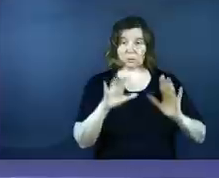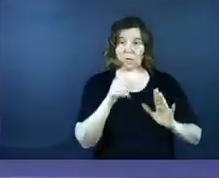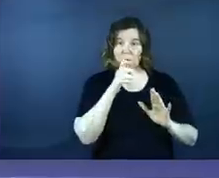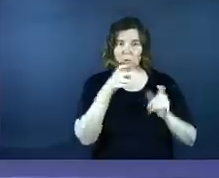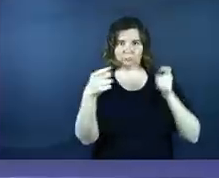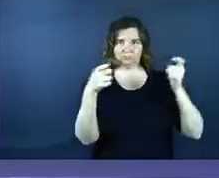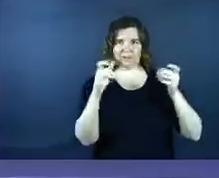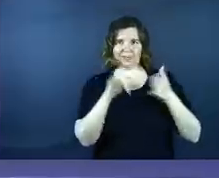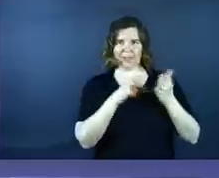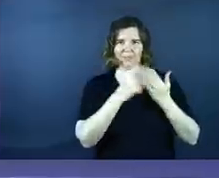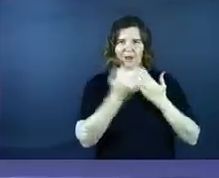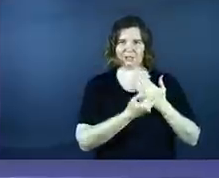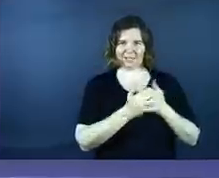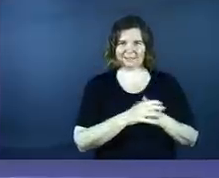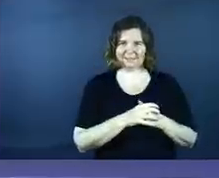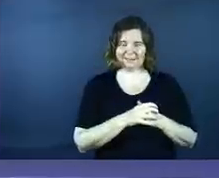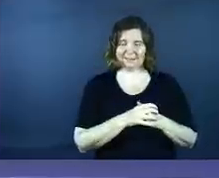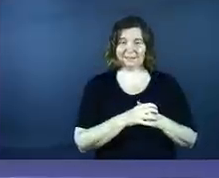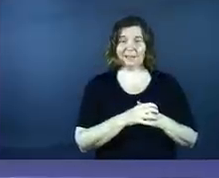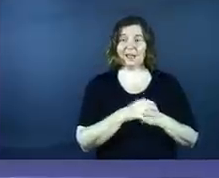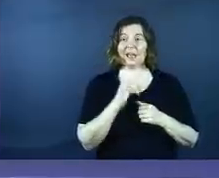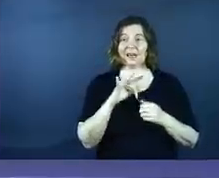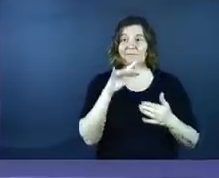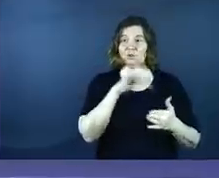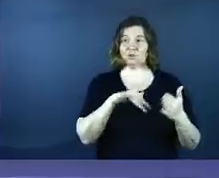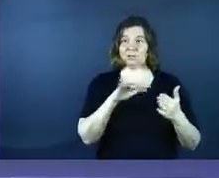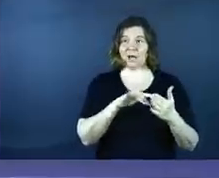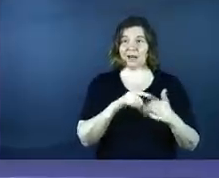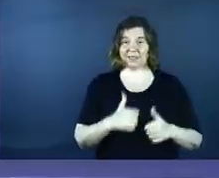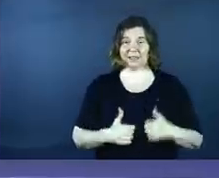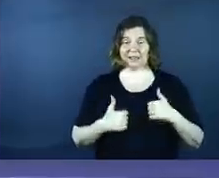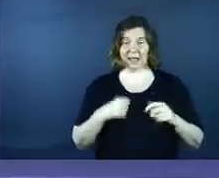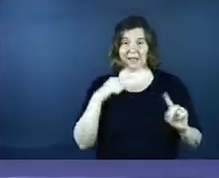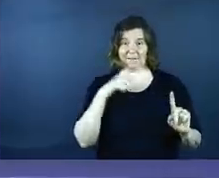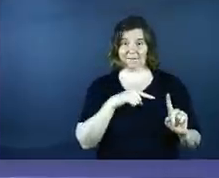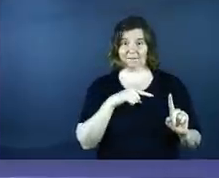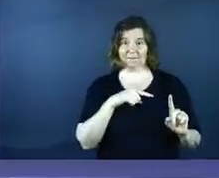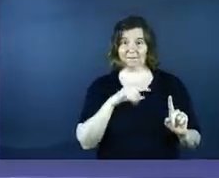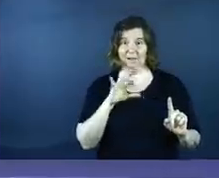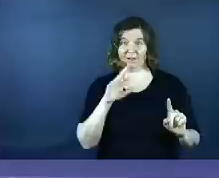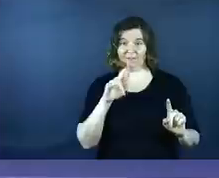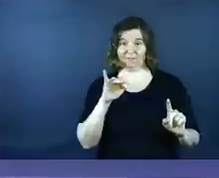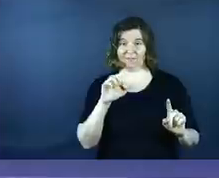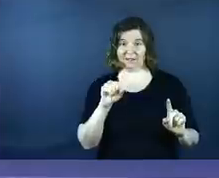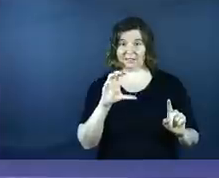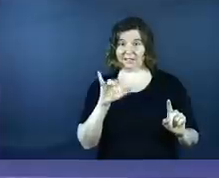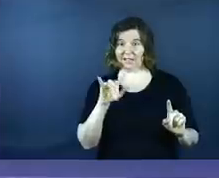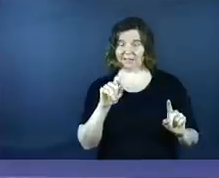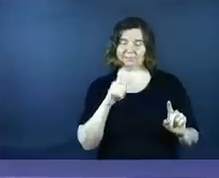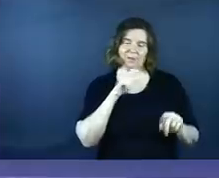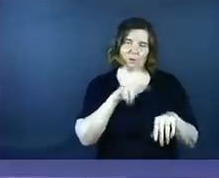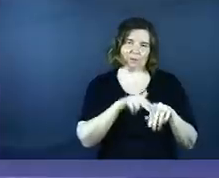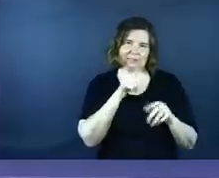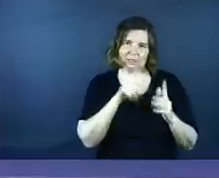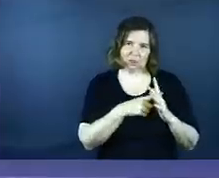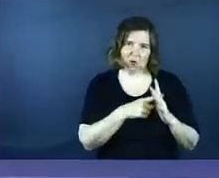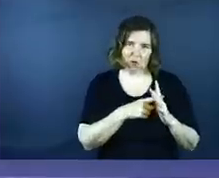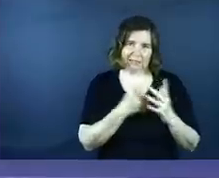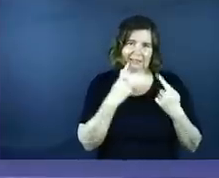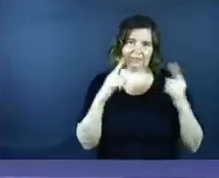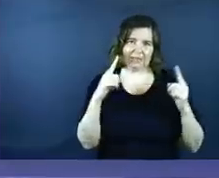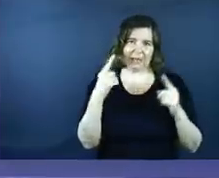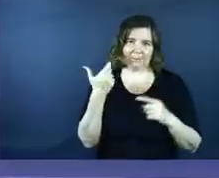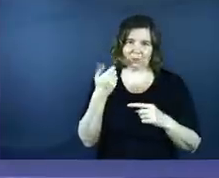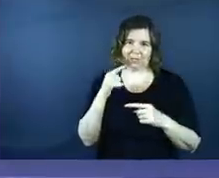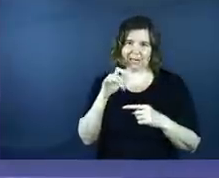over that project. And if you study the life of Francis Collins, he didn't, of course, start out as a famous